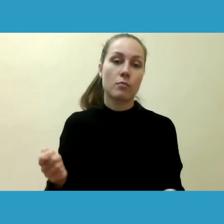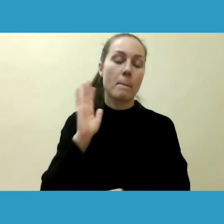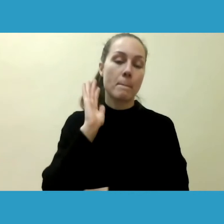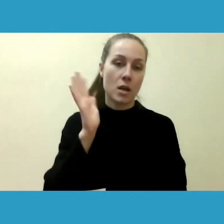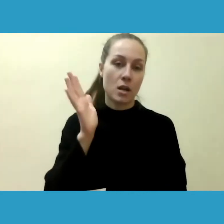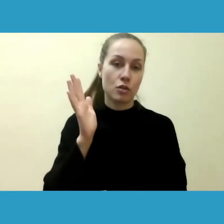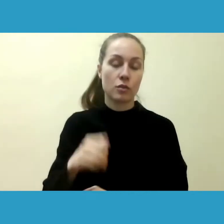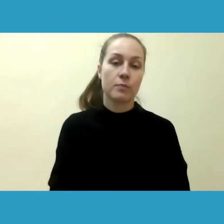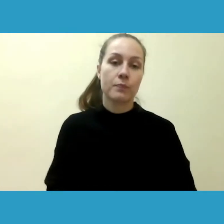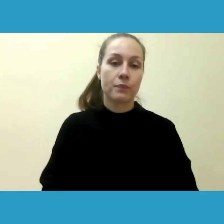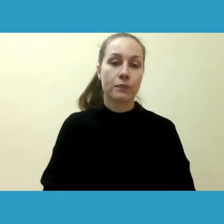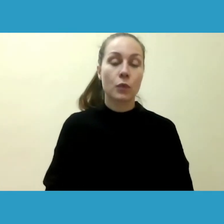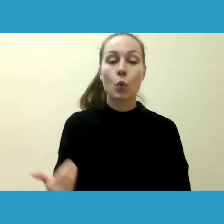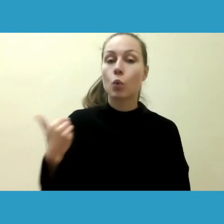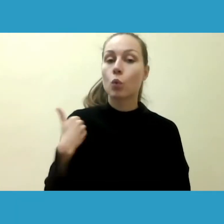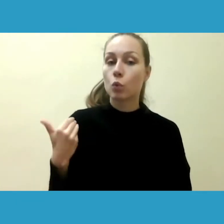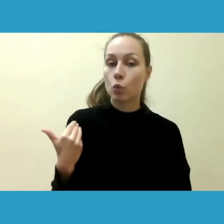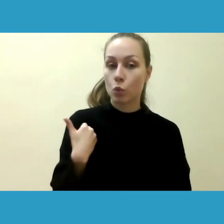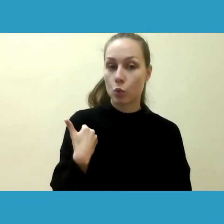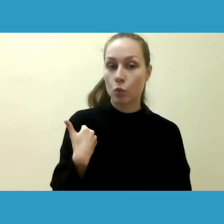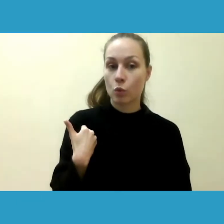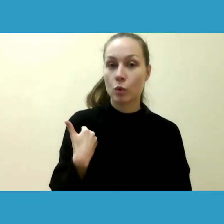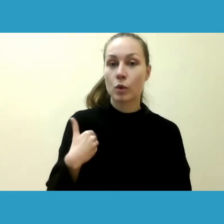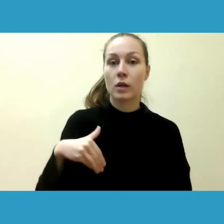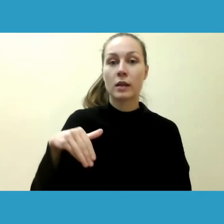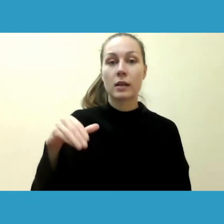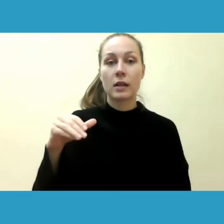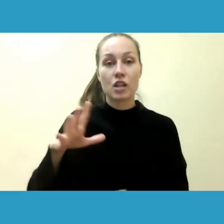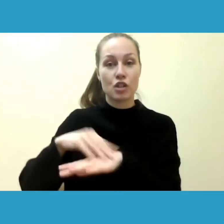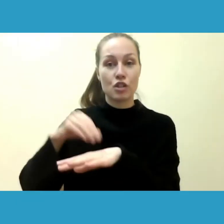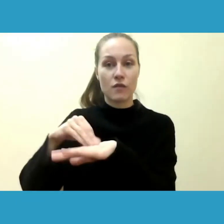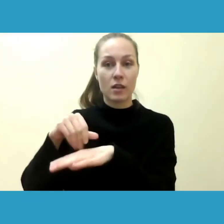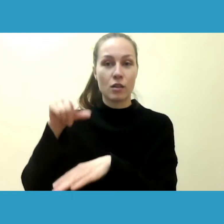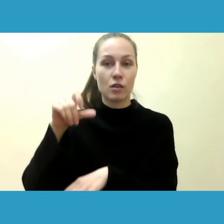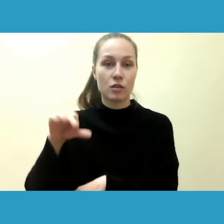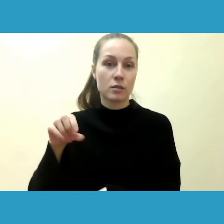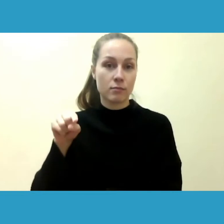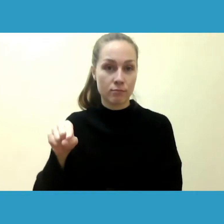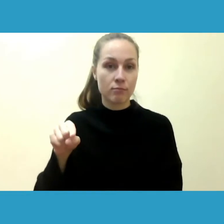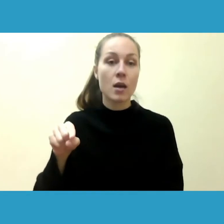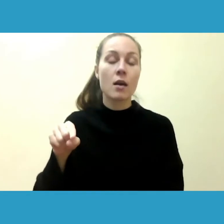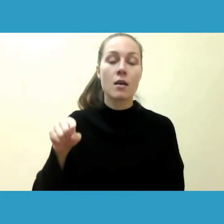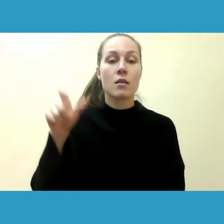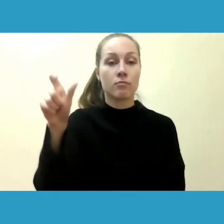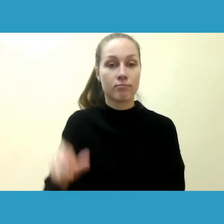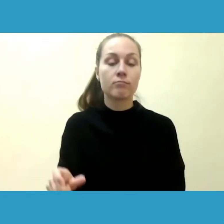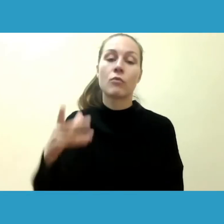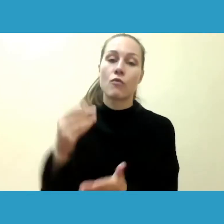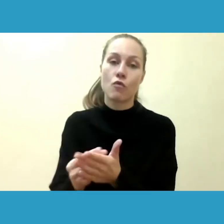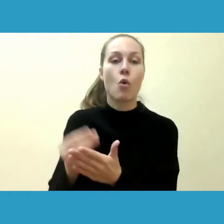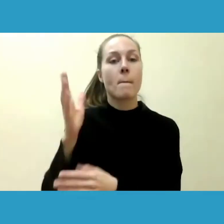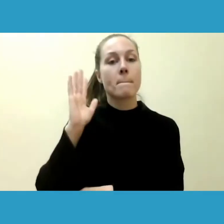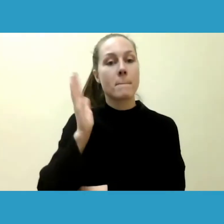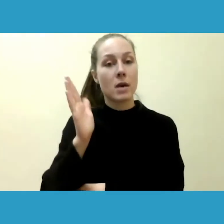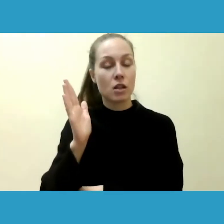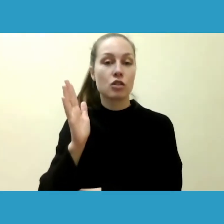So first we will start this discussion with a presentation, and I'd like to give the floor to Mr. Göran